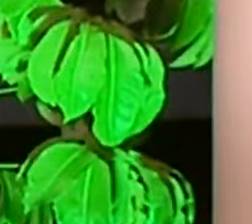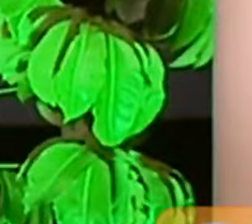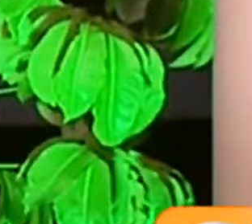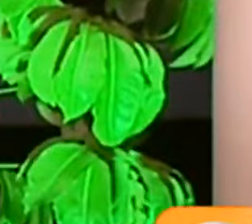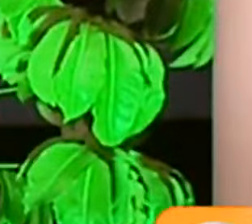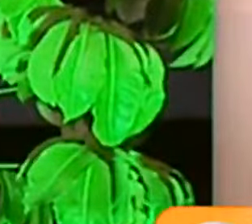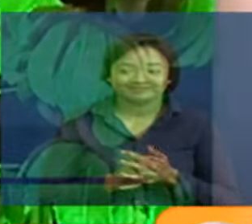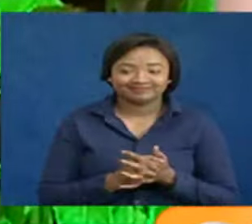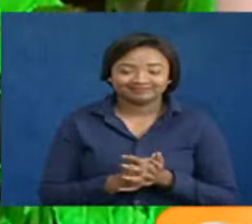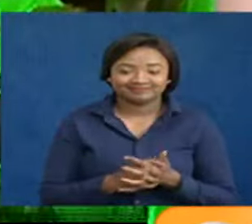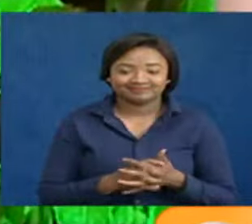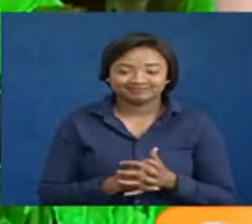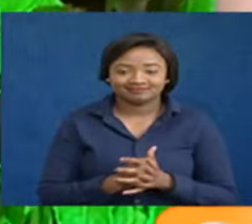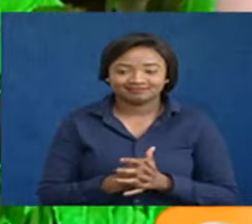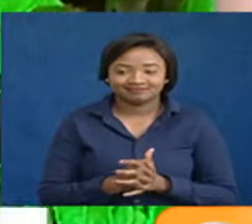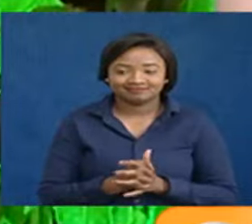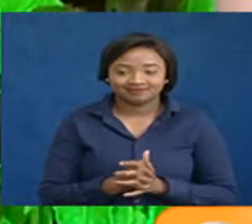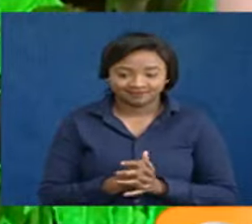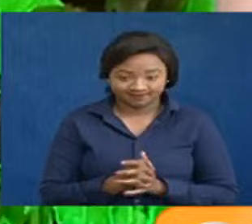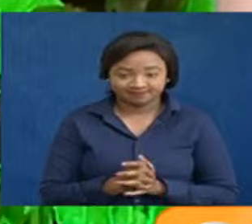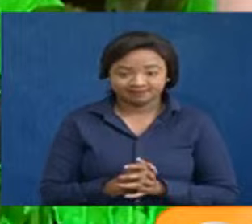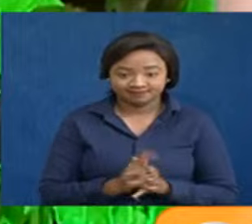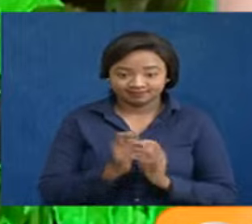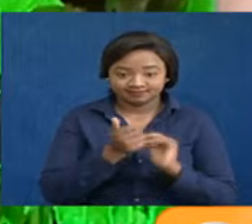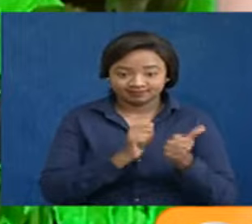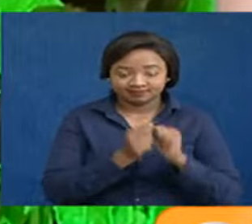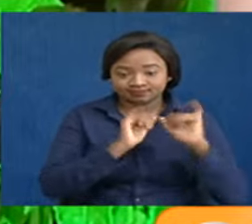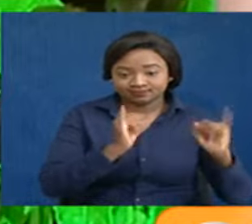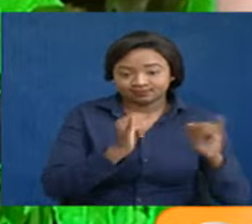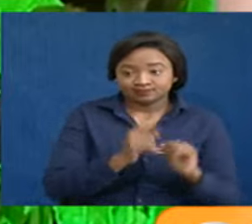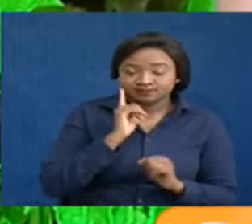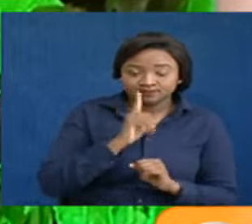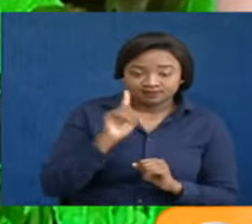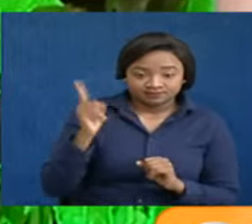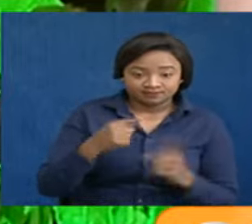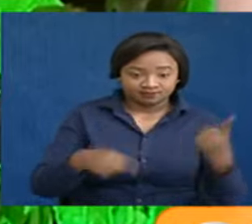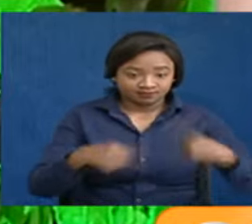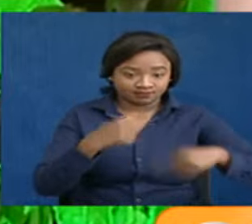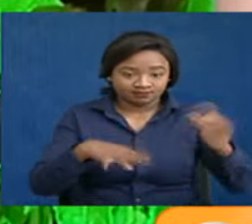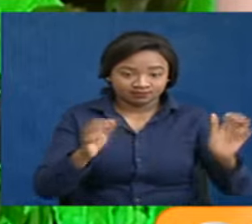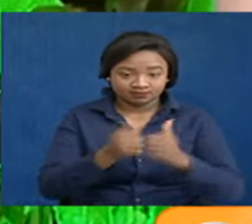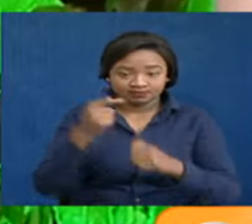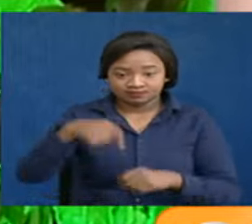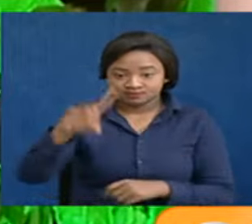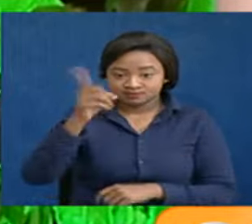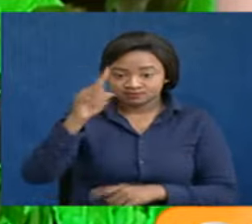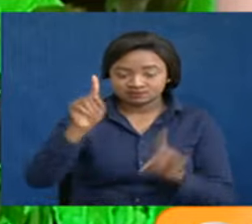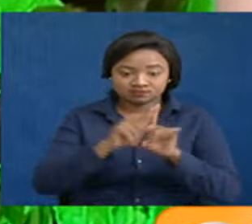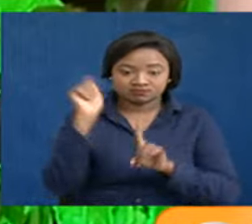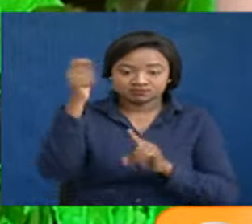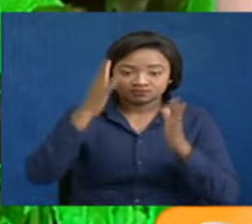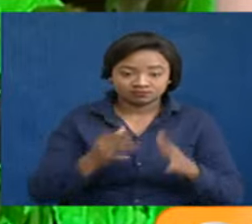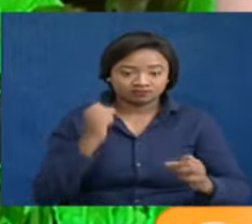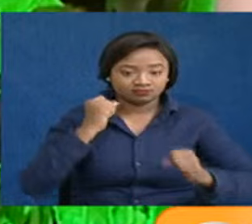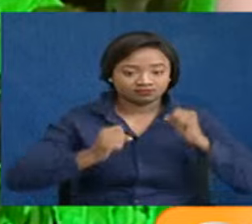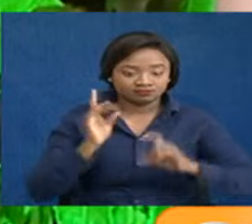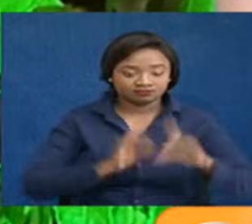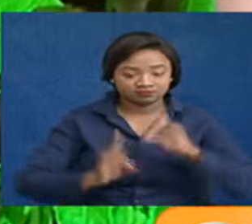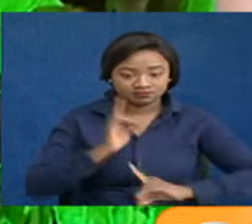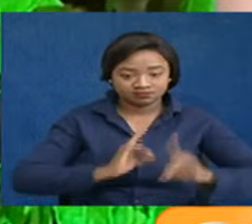All right, let's get into some sporting action now. The first ever national break competition was held in Nairobi with Kenyan dancers starting early preparations to qualify